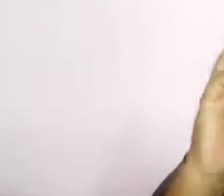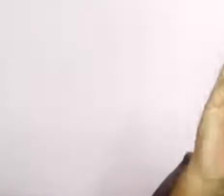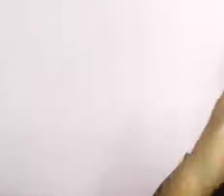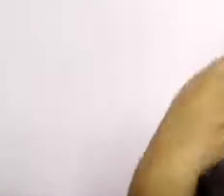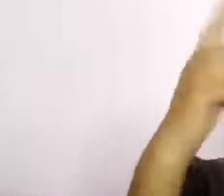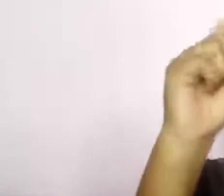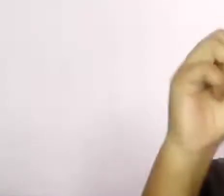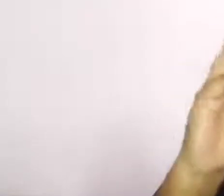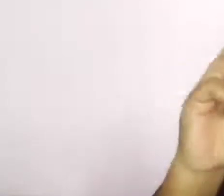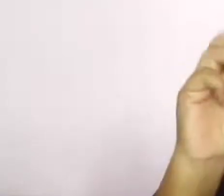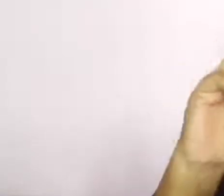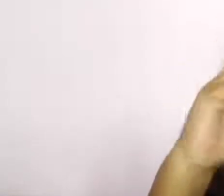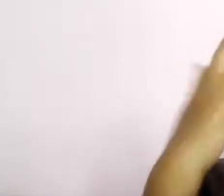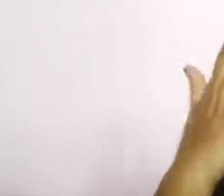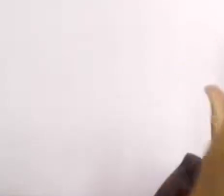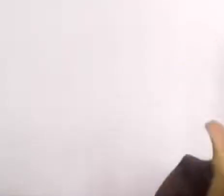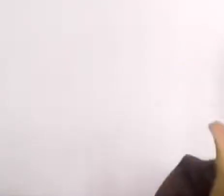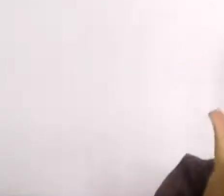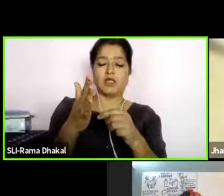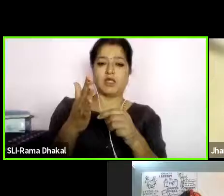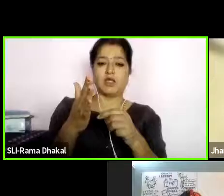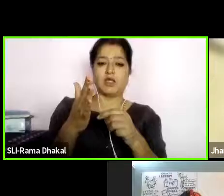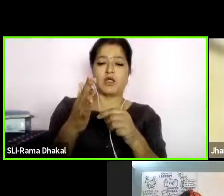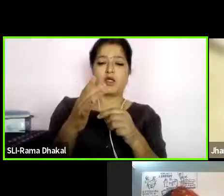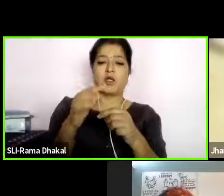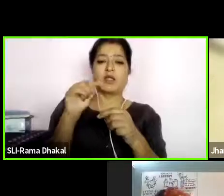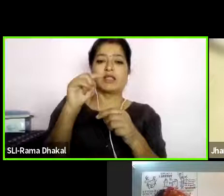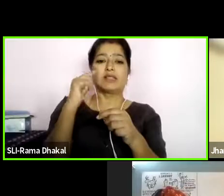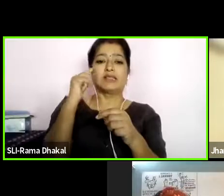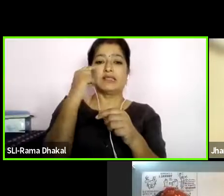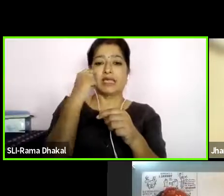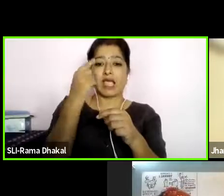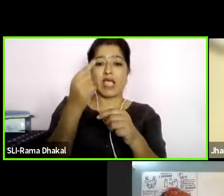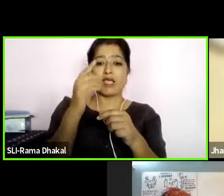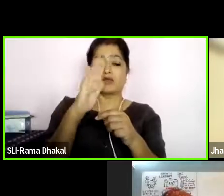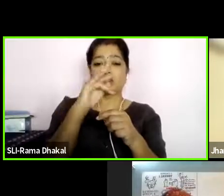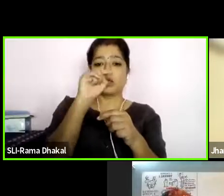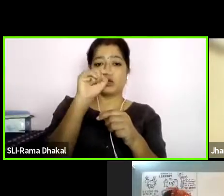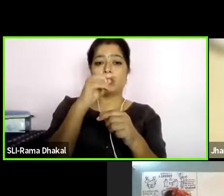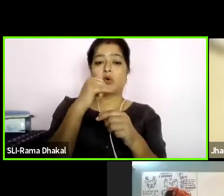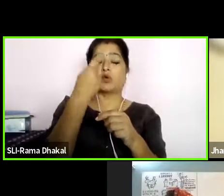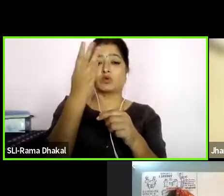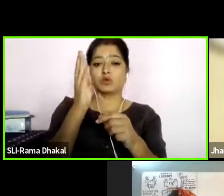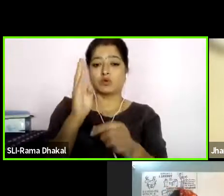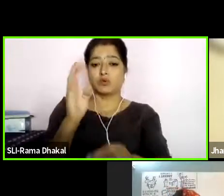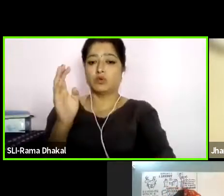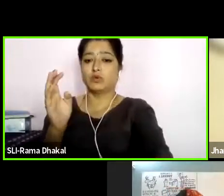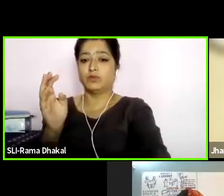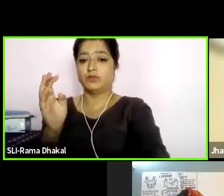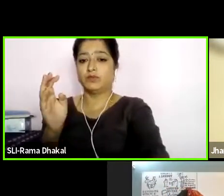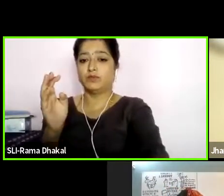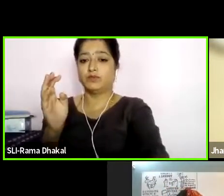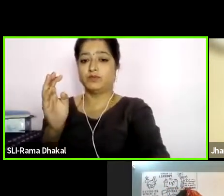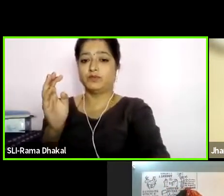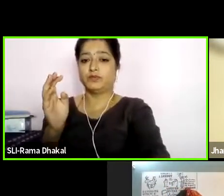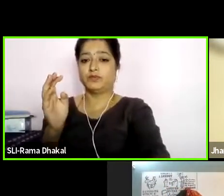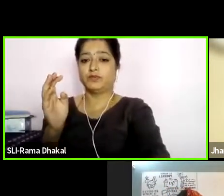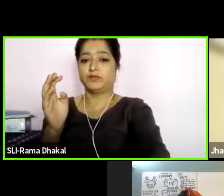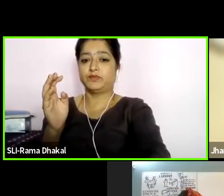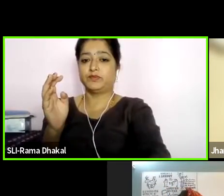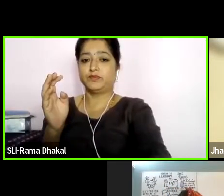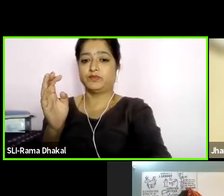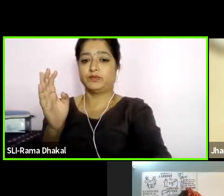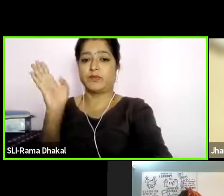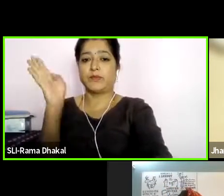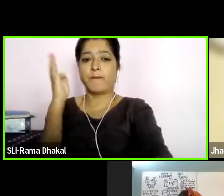it has also intensified many of the already existing impacts of climate events. Over the past few